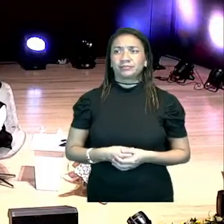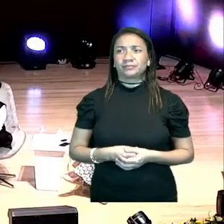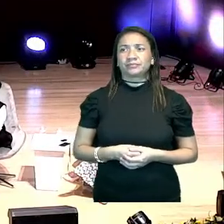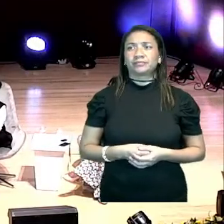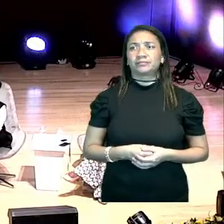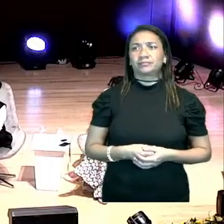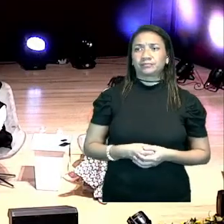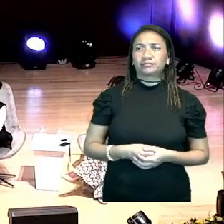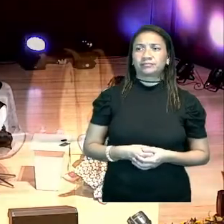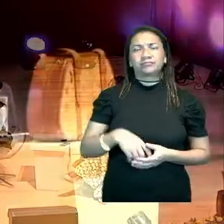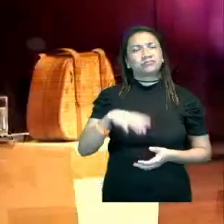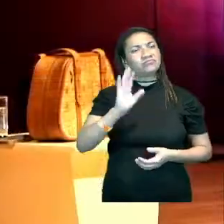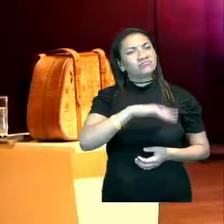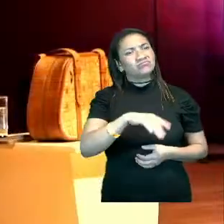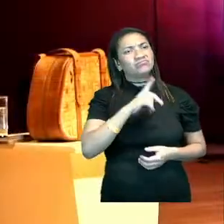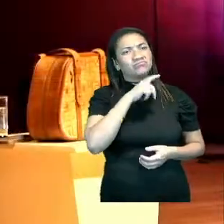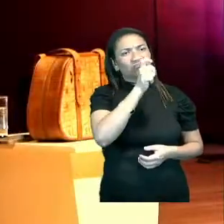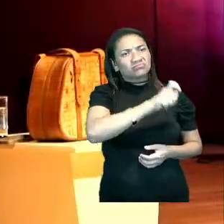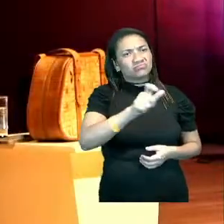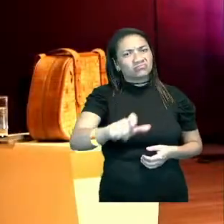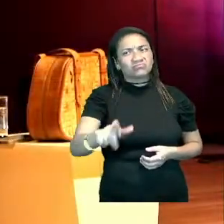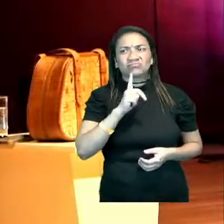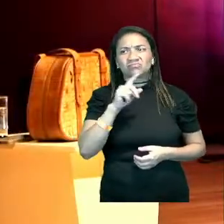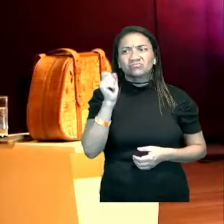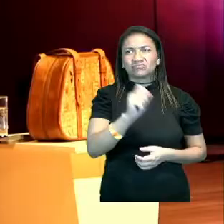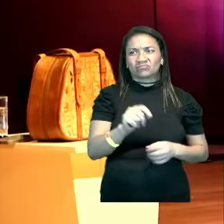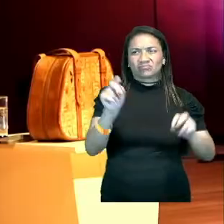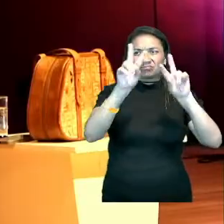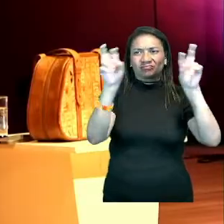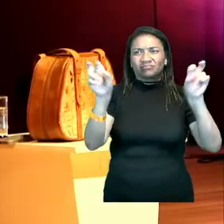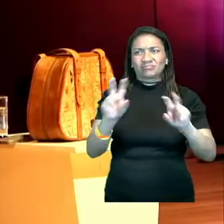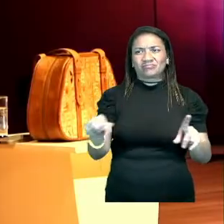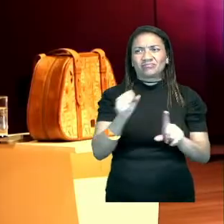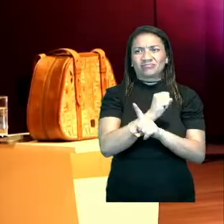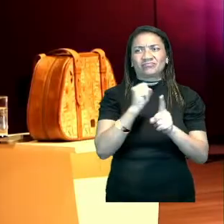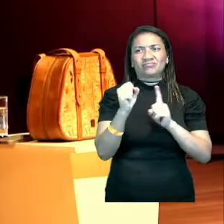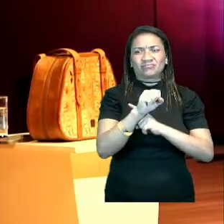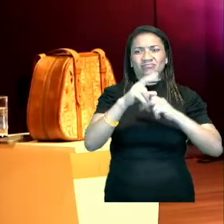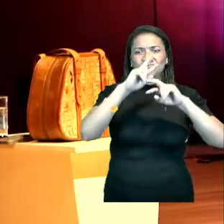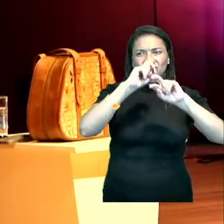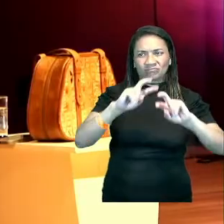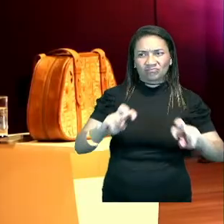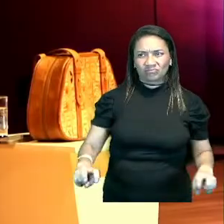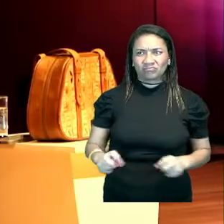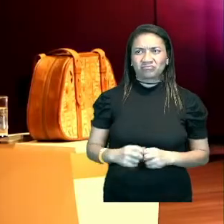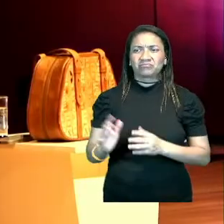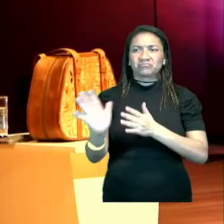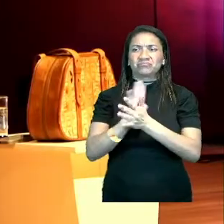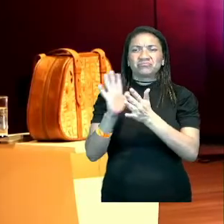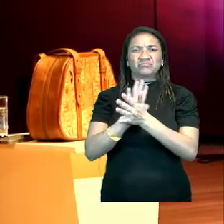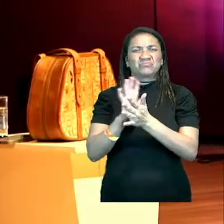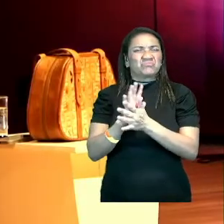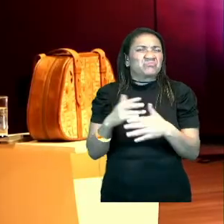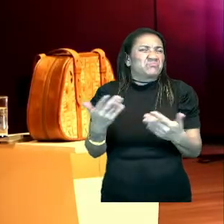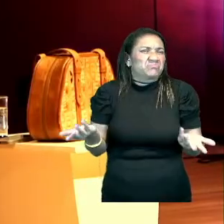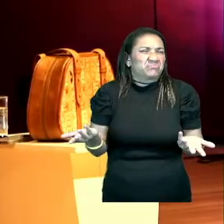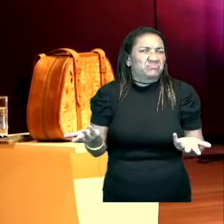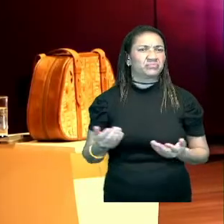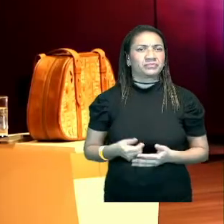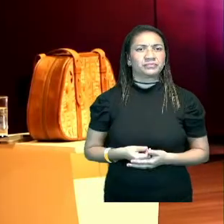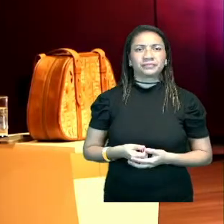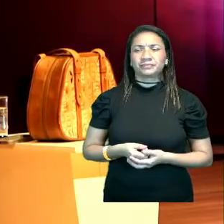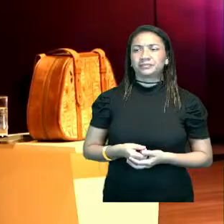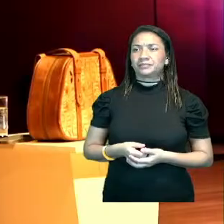about this, they will give us numbers and data. But what we have come to